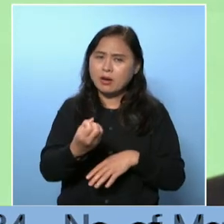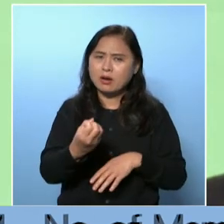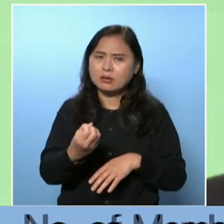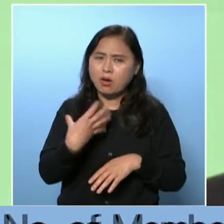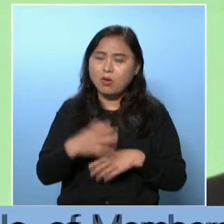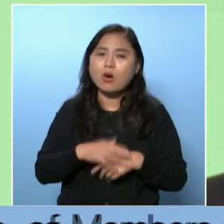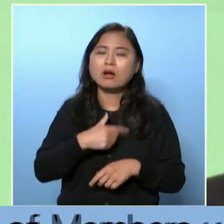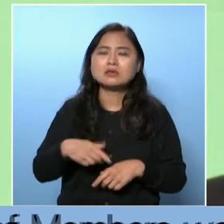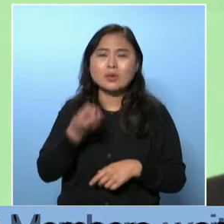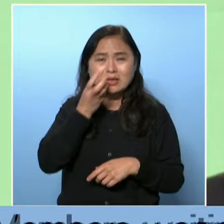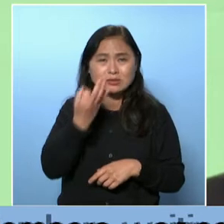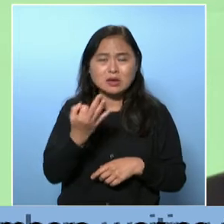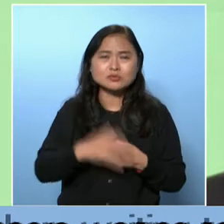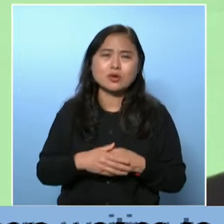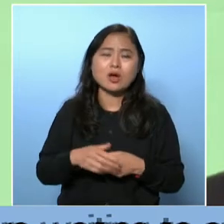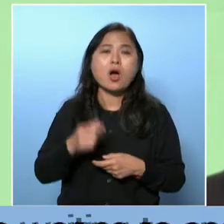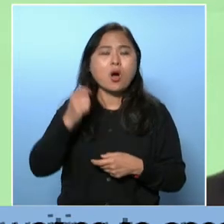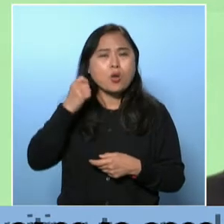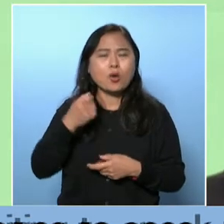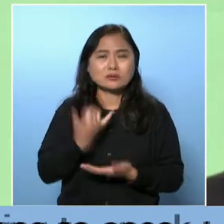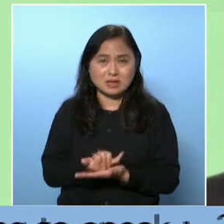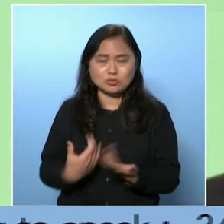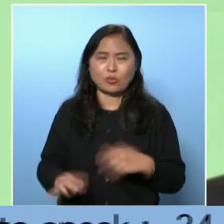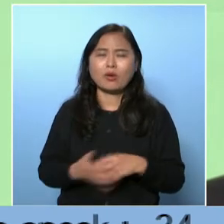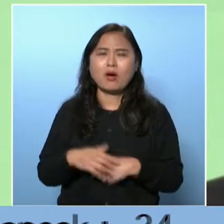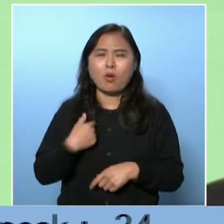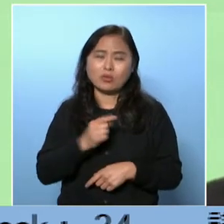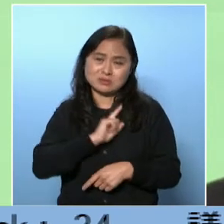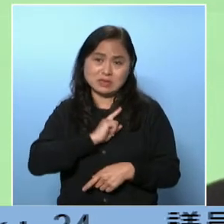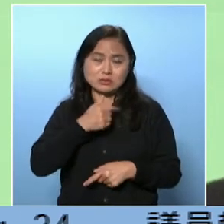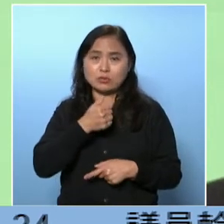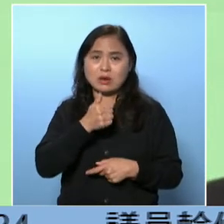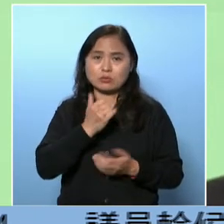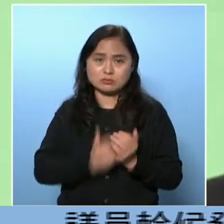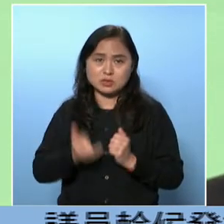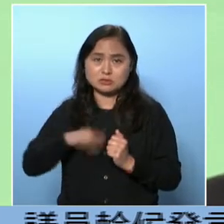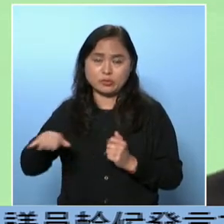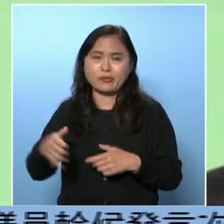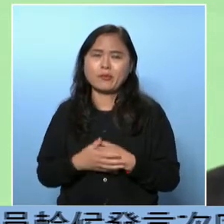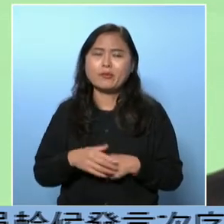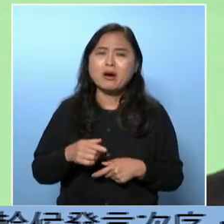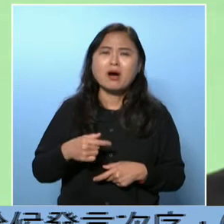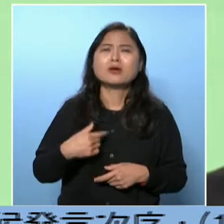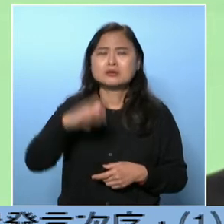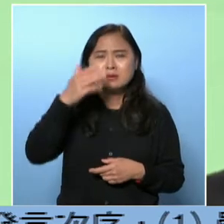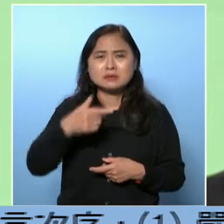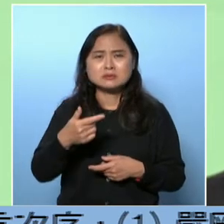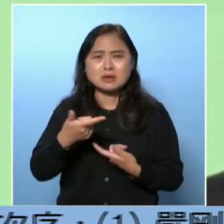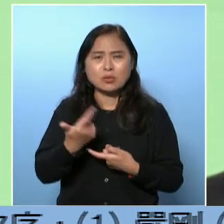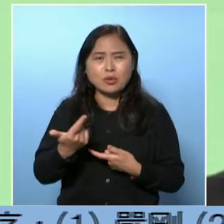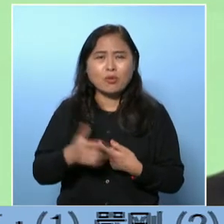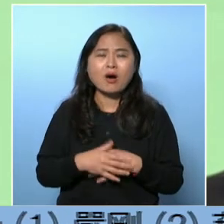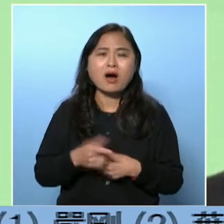epidemic. And a mention has been made about a three-year-old patient who passed away. Many parents are very concerned.